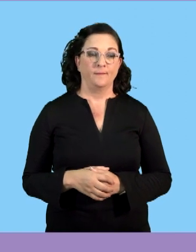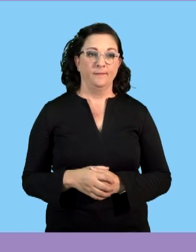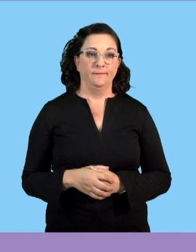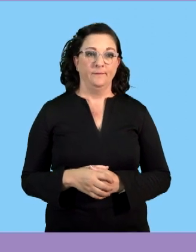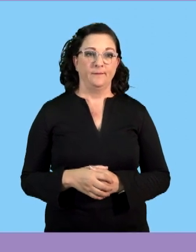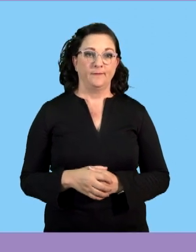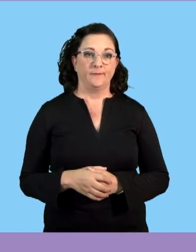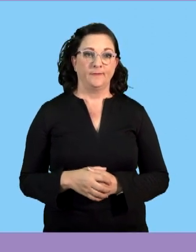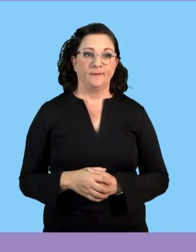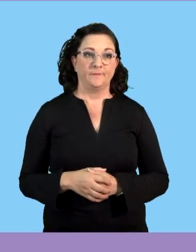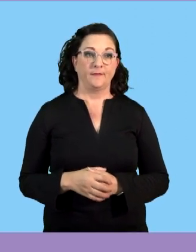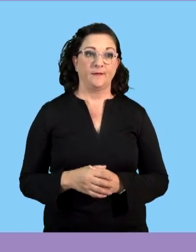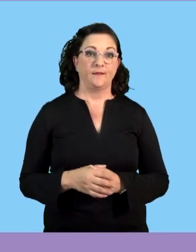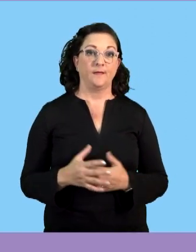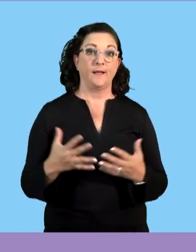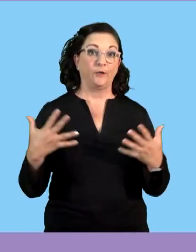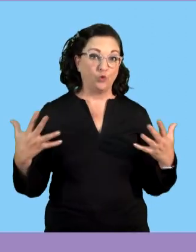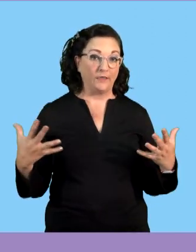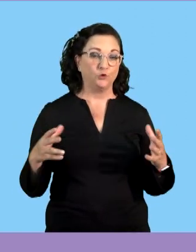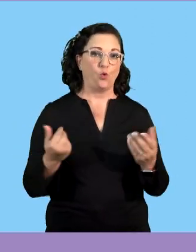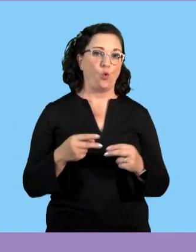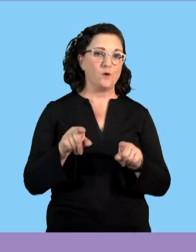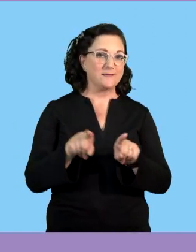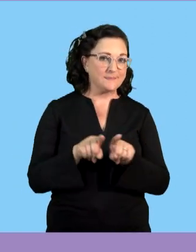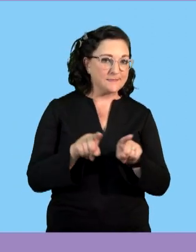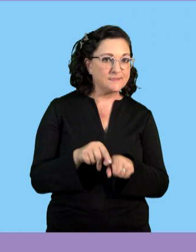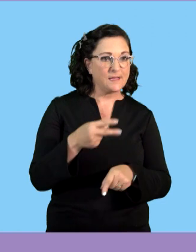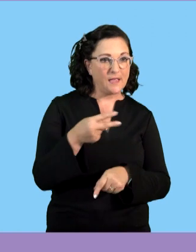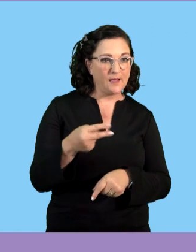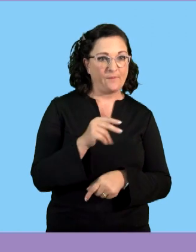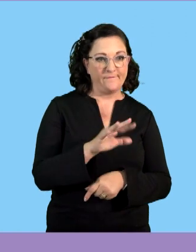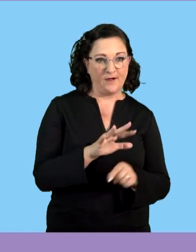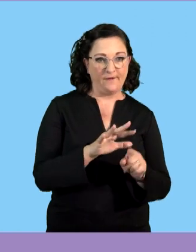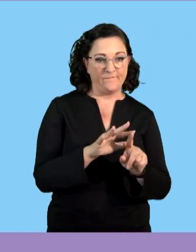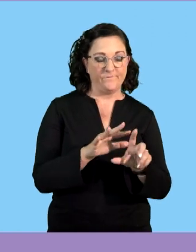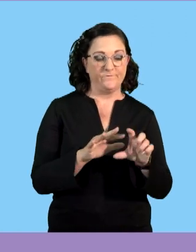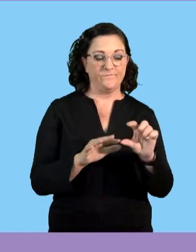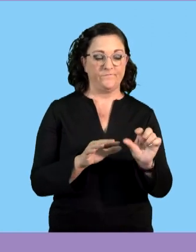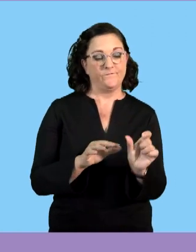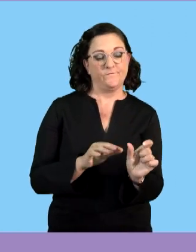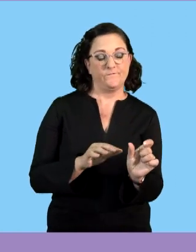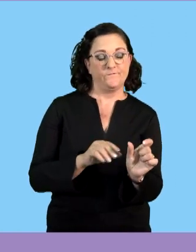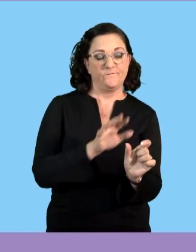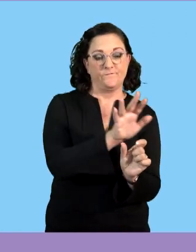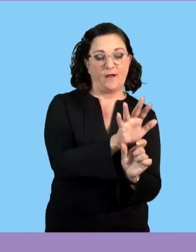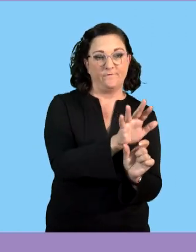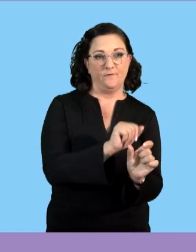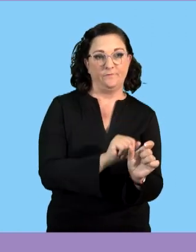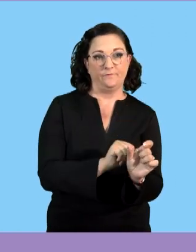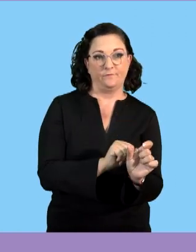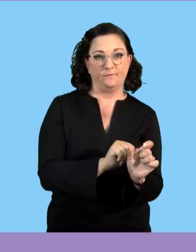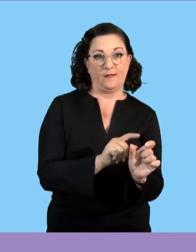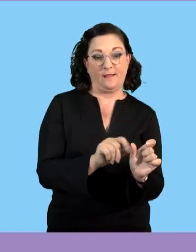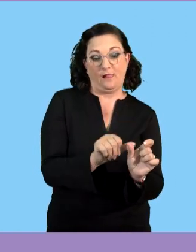If it is greater or equals to 5, round off the previous digit or